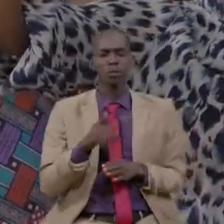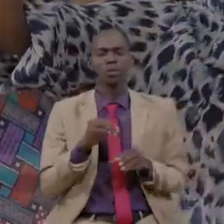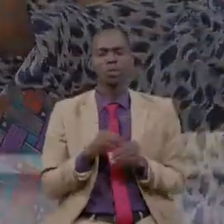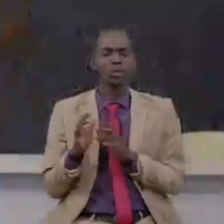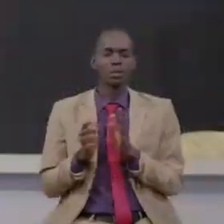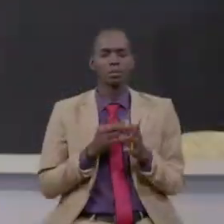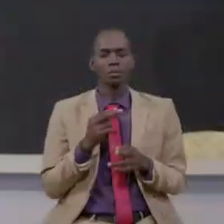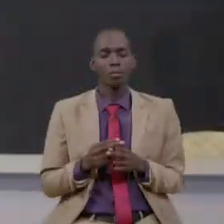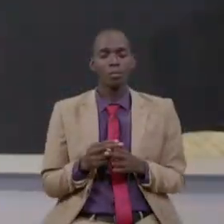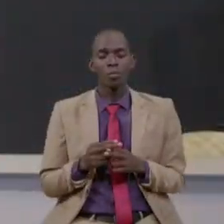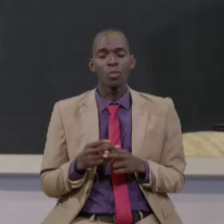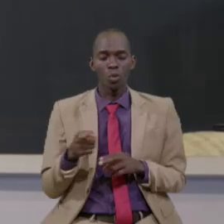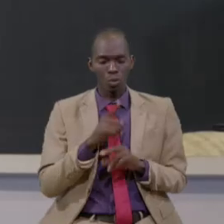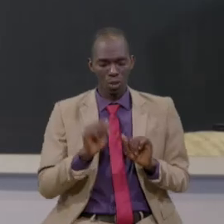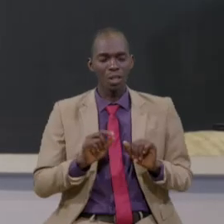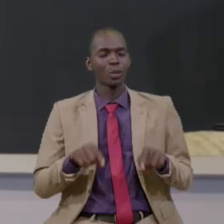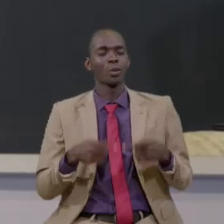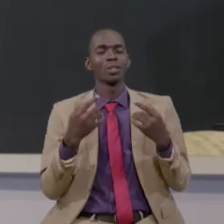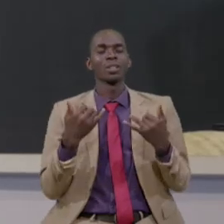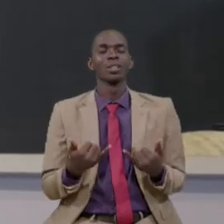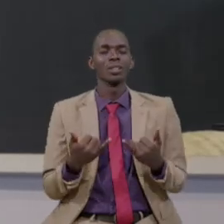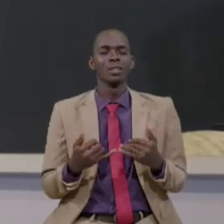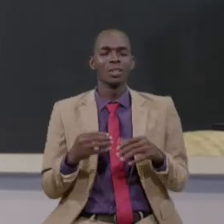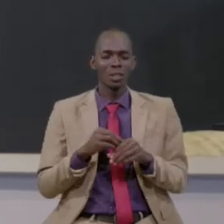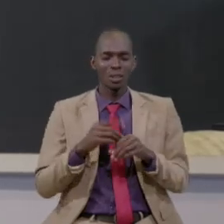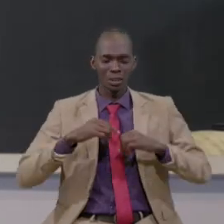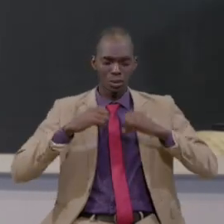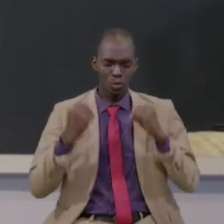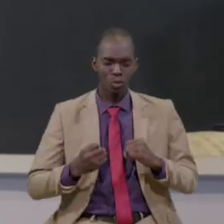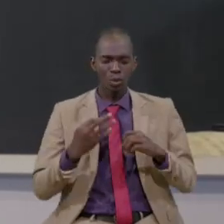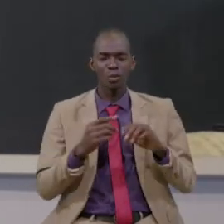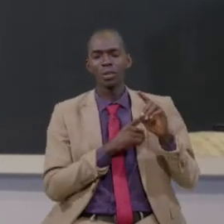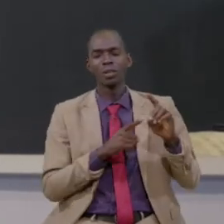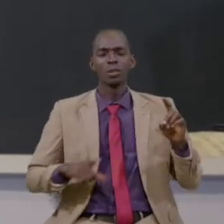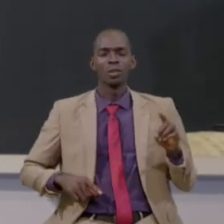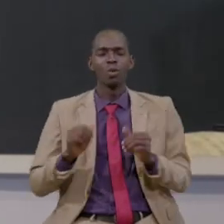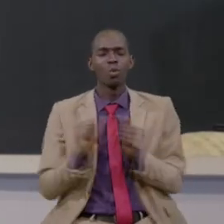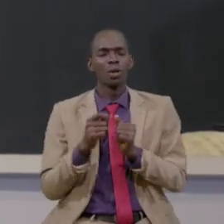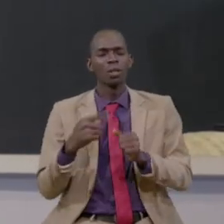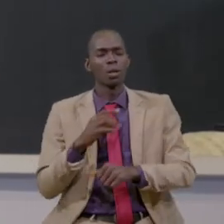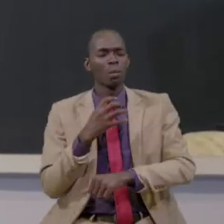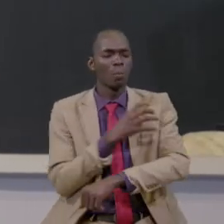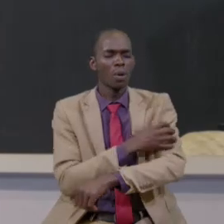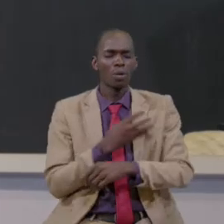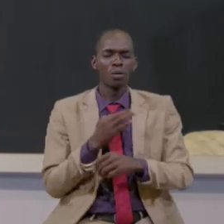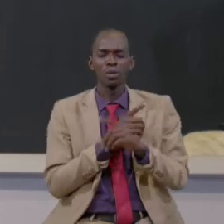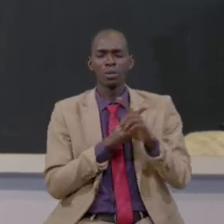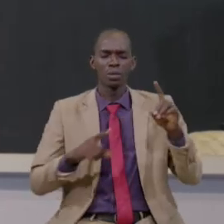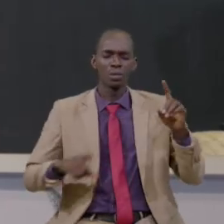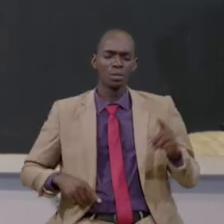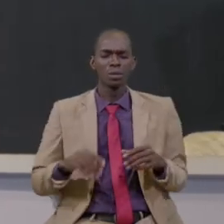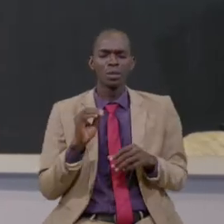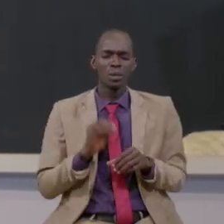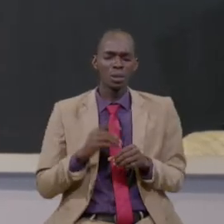now in the strength of the Lord, in the power of the Lord, in the health